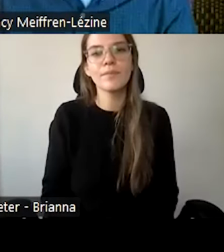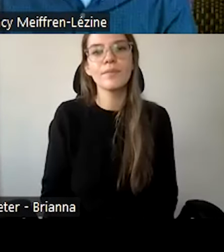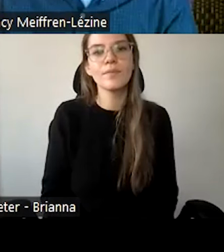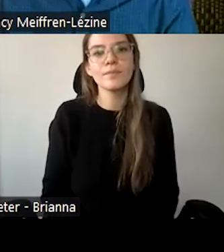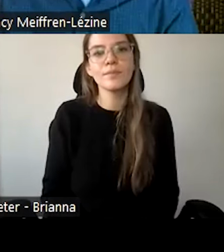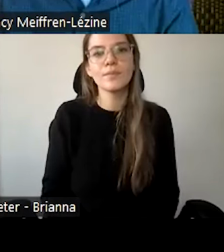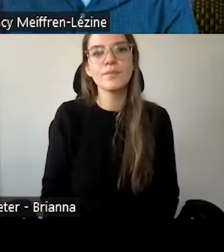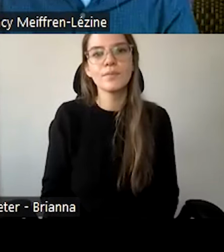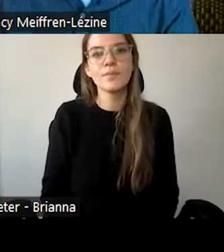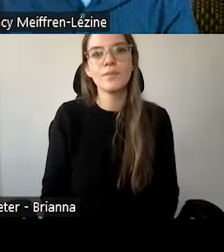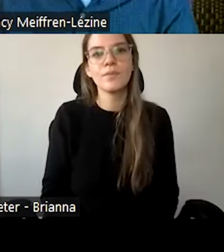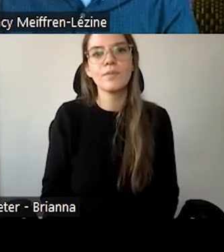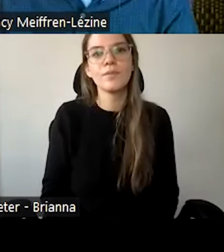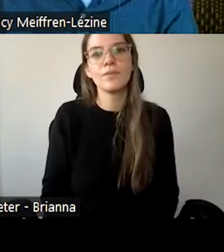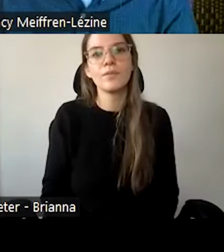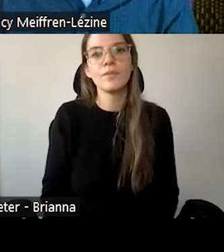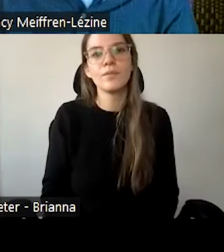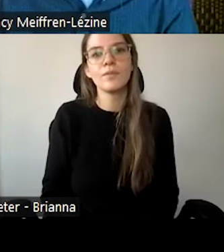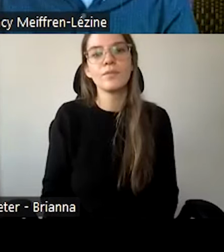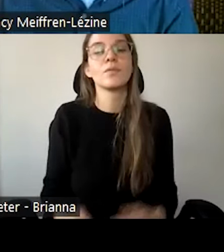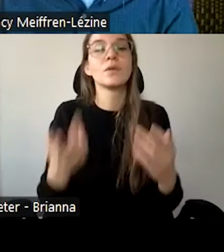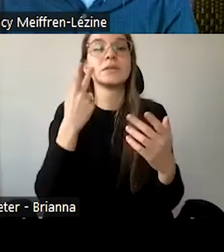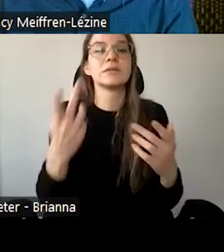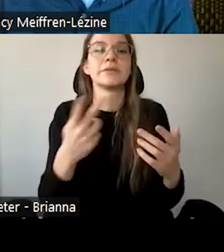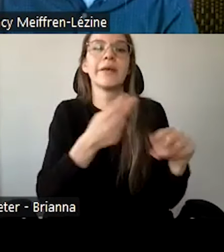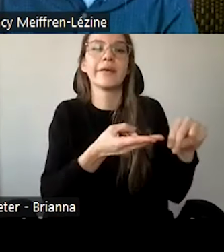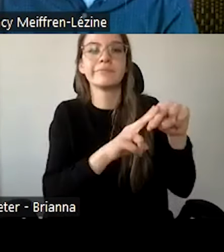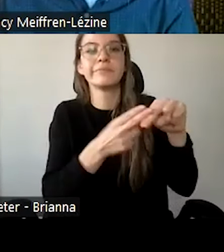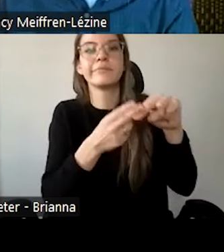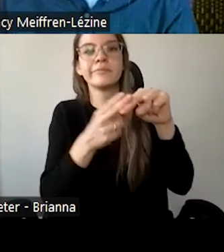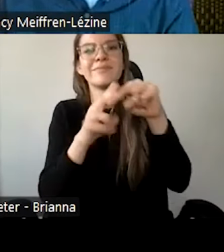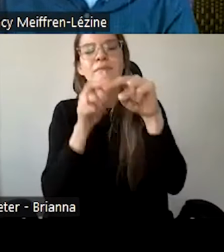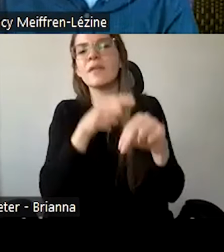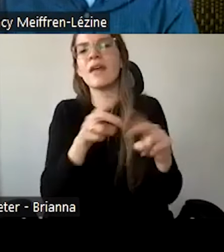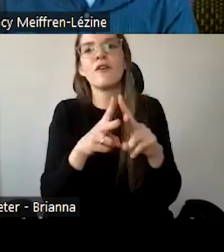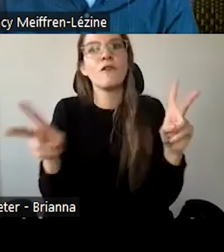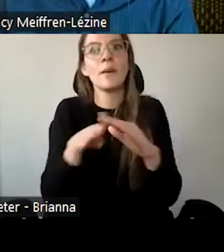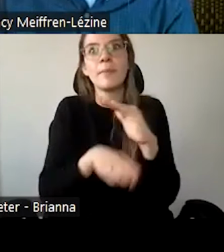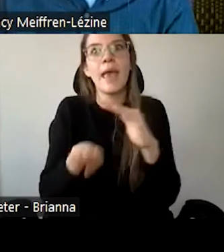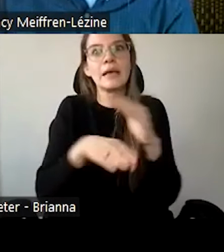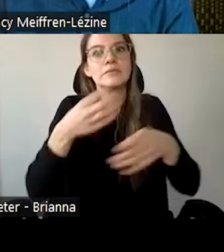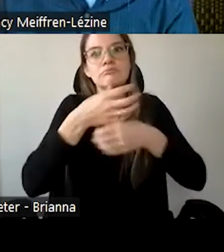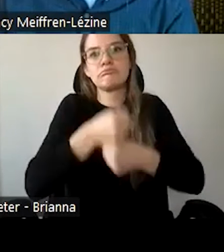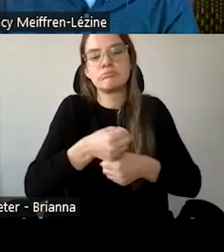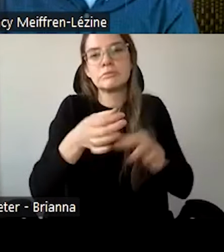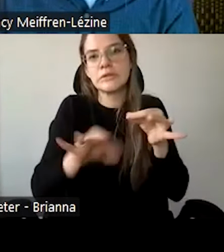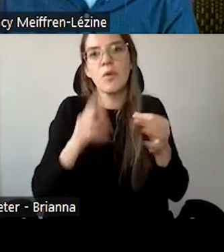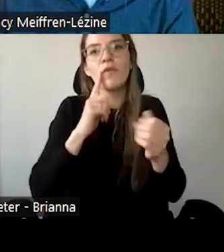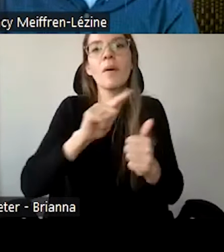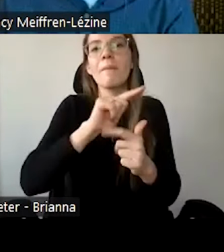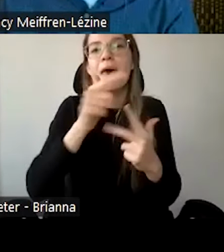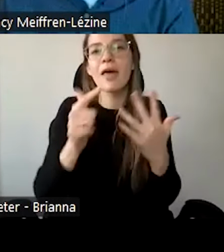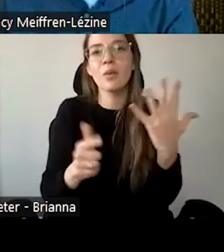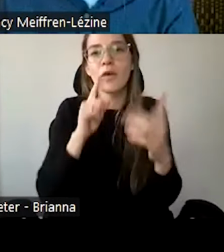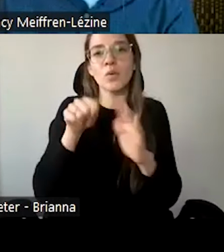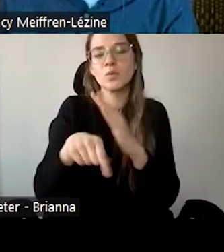So when you're looking at this very basic version of a suicide pathway, there end up